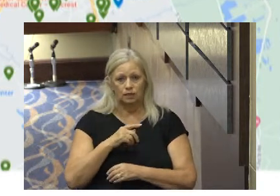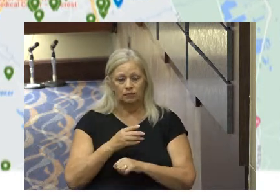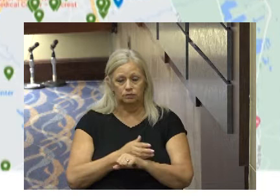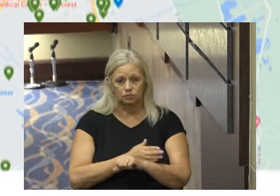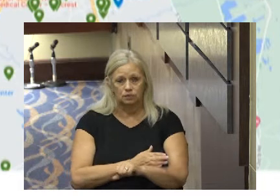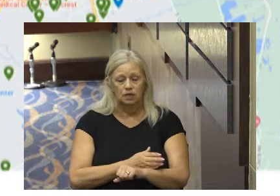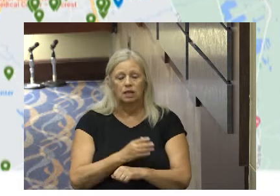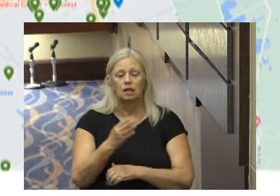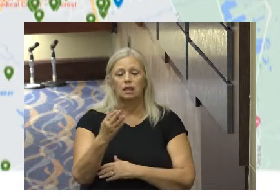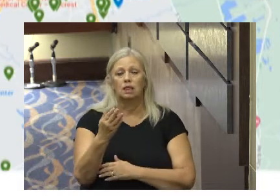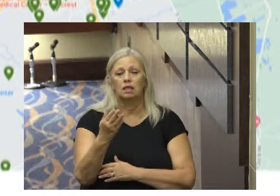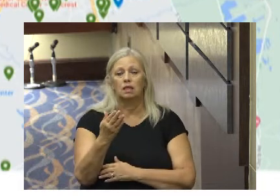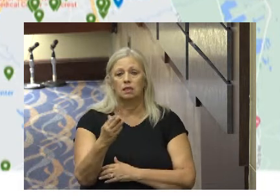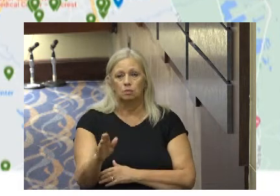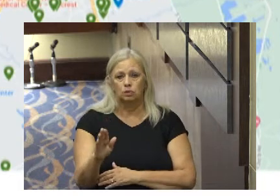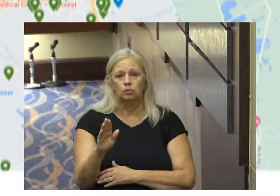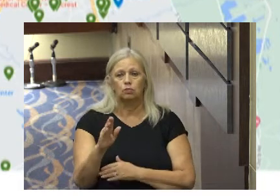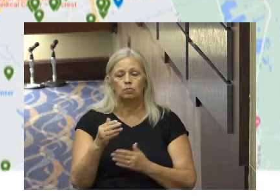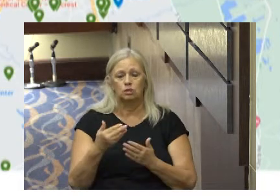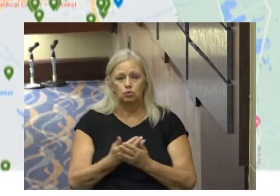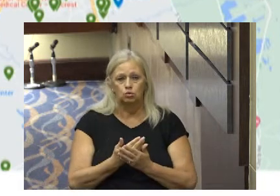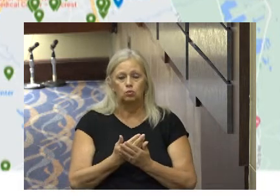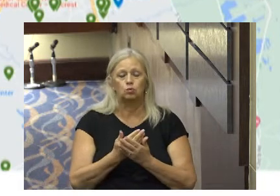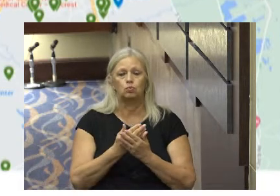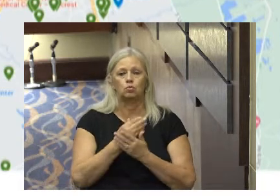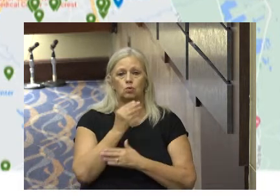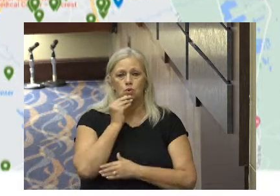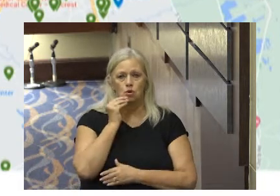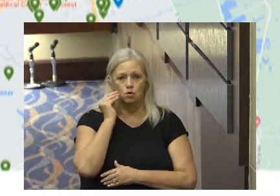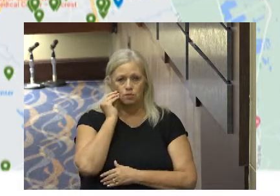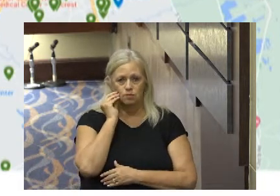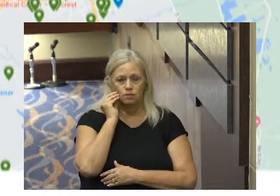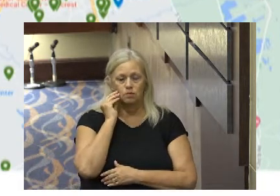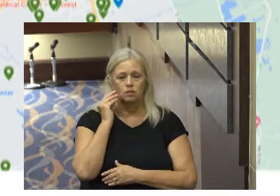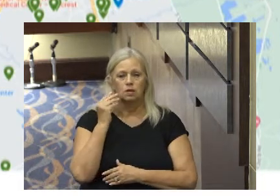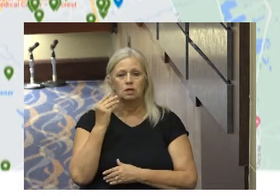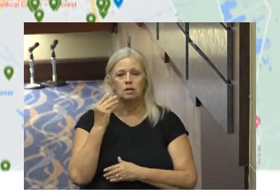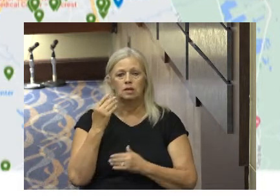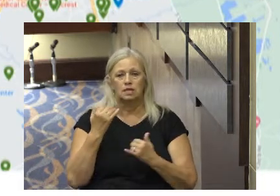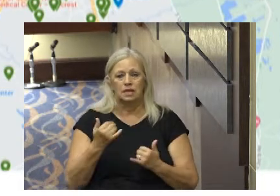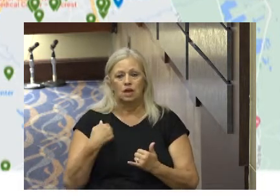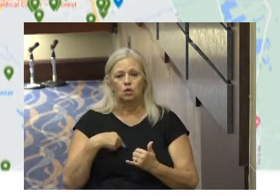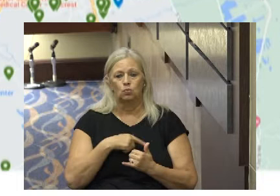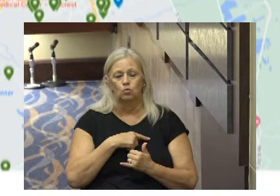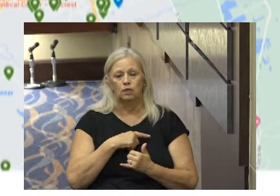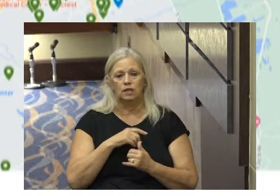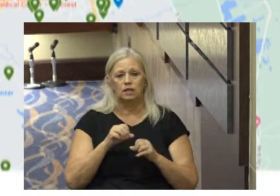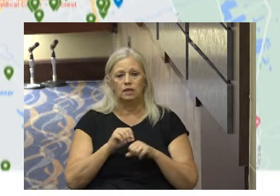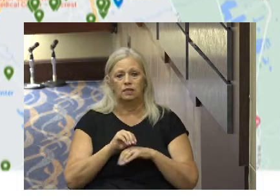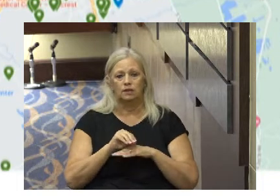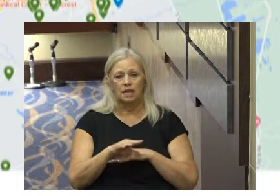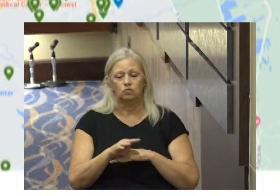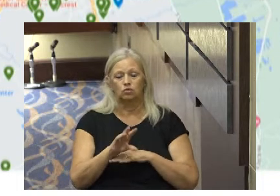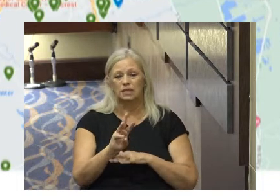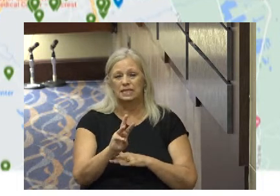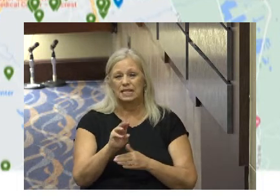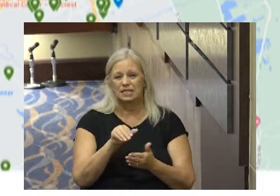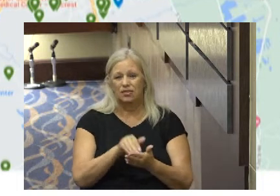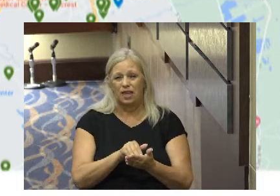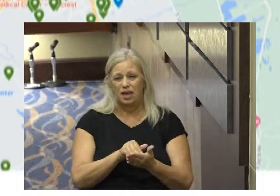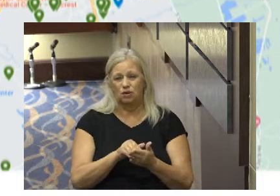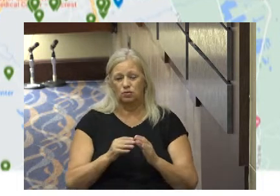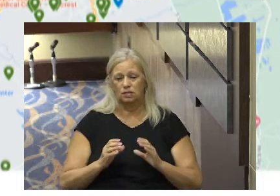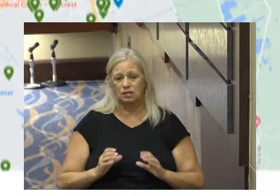the blue are new homes. So we've counseled now 6,000 clients have received